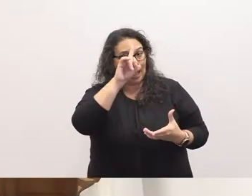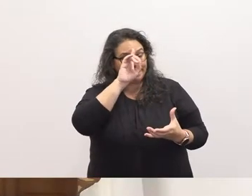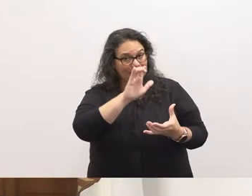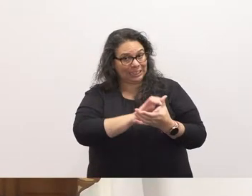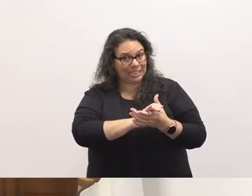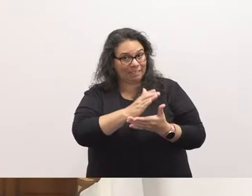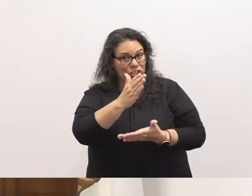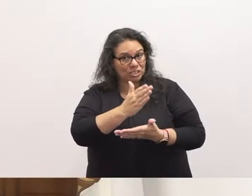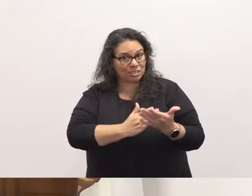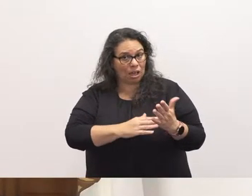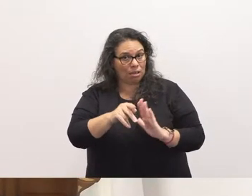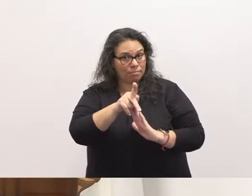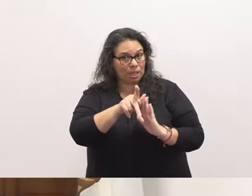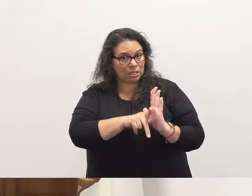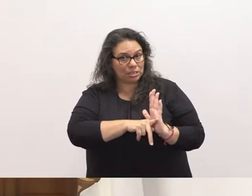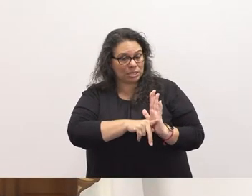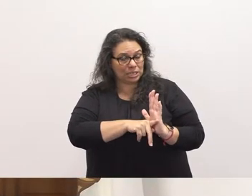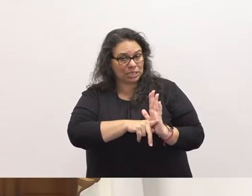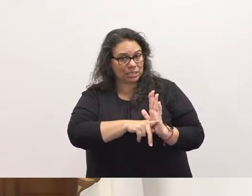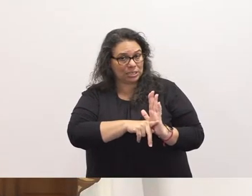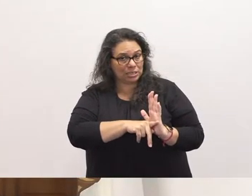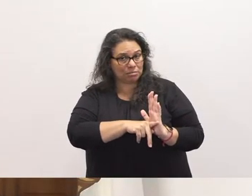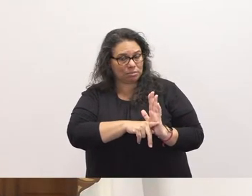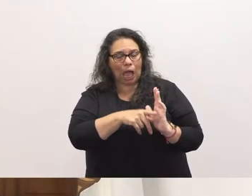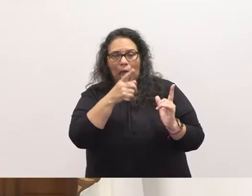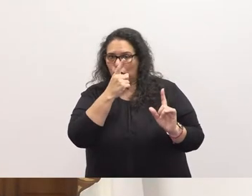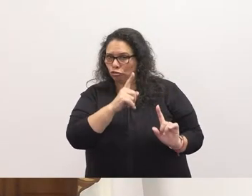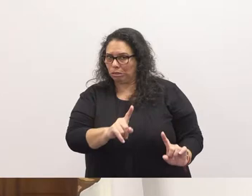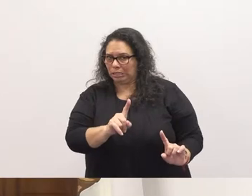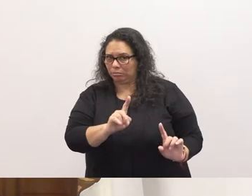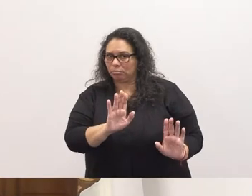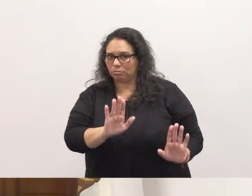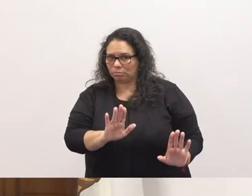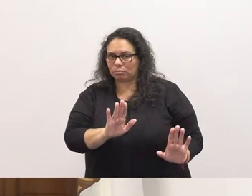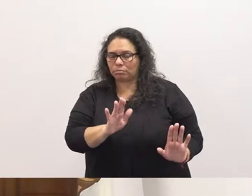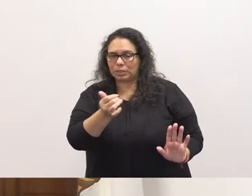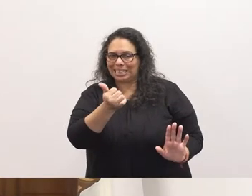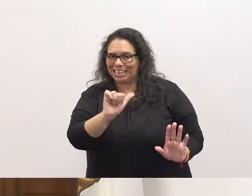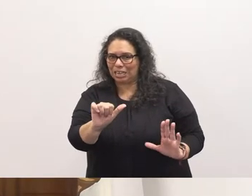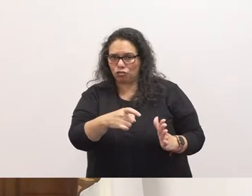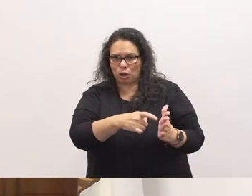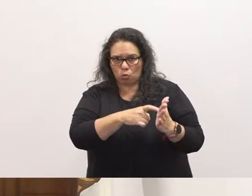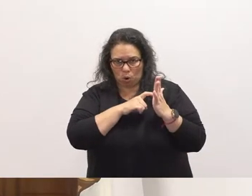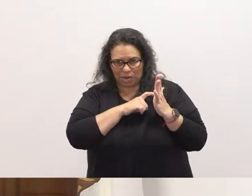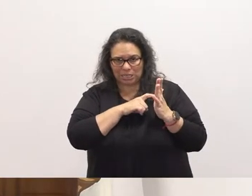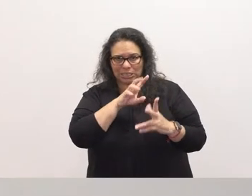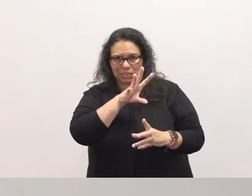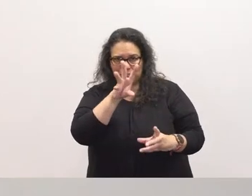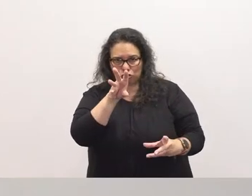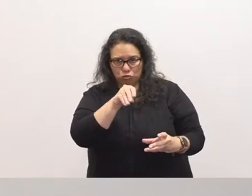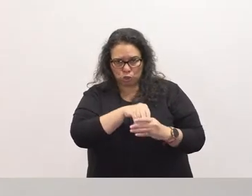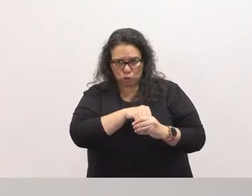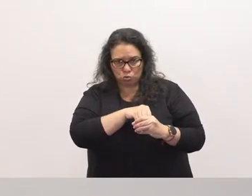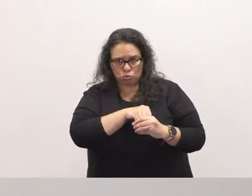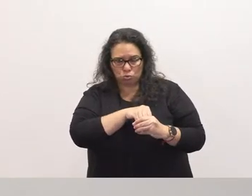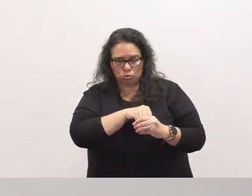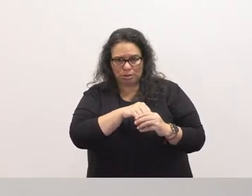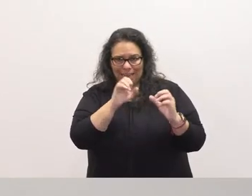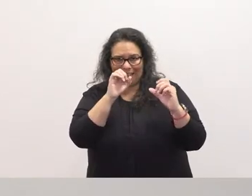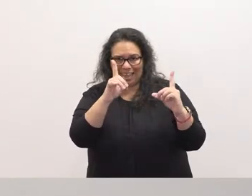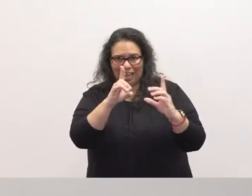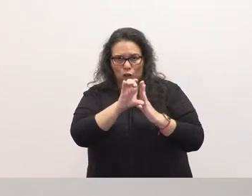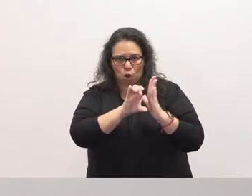some policies. I completely agree, anything that requires that we include EDCO